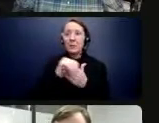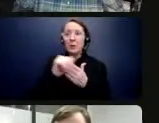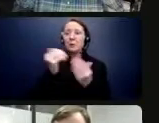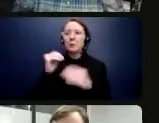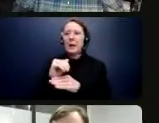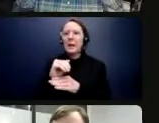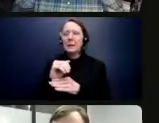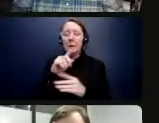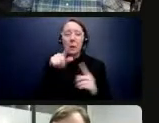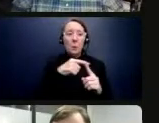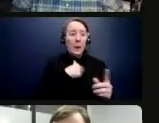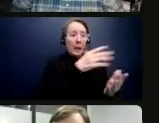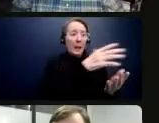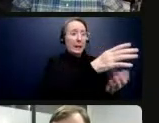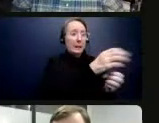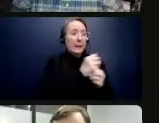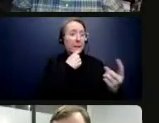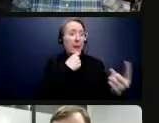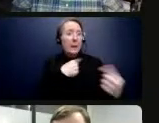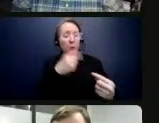as possible.